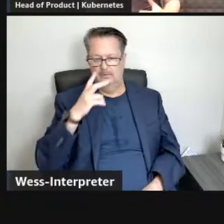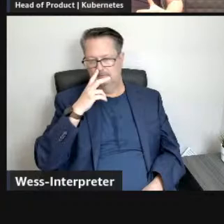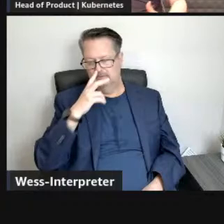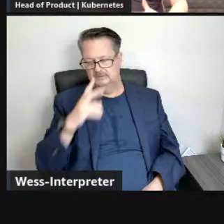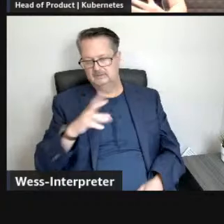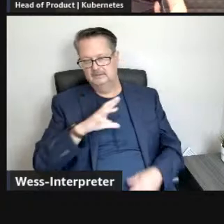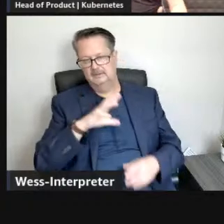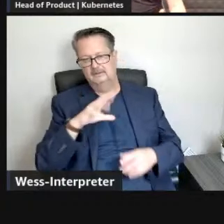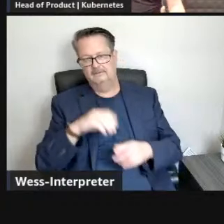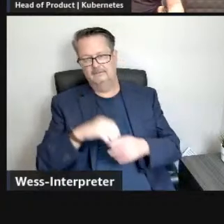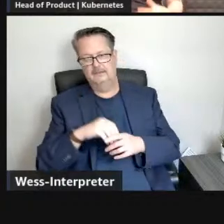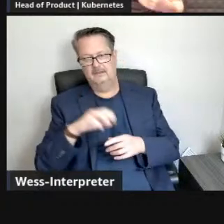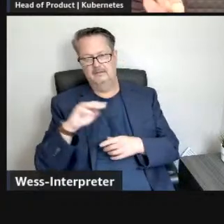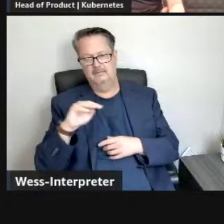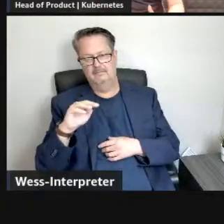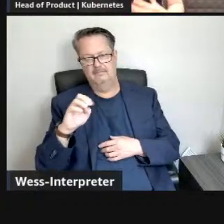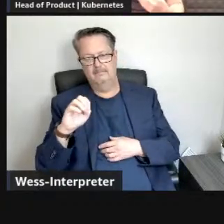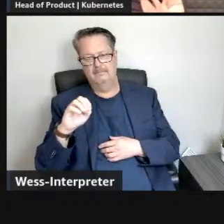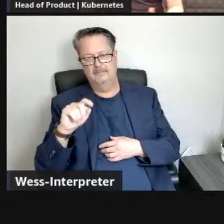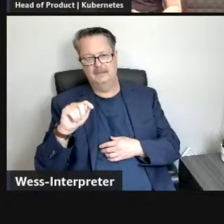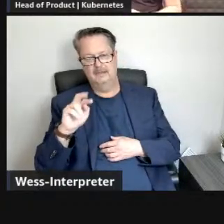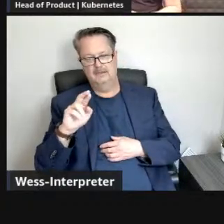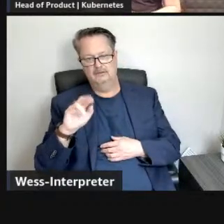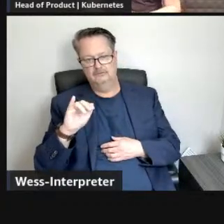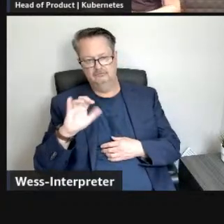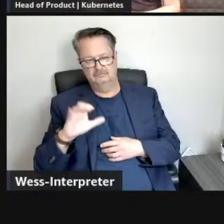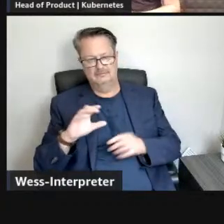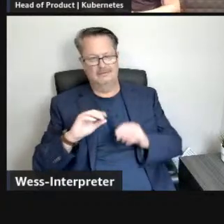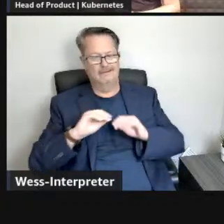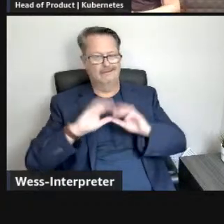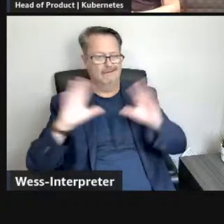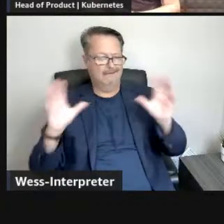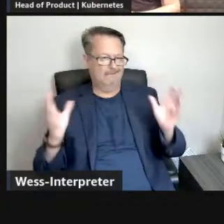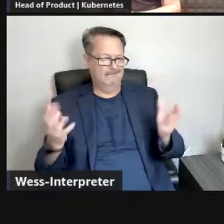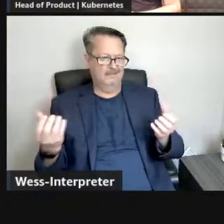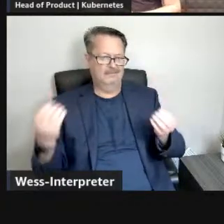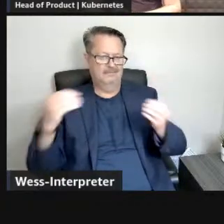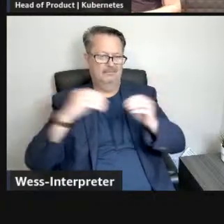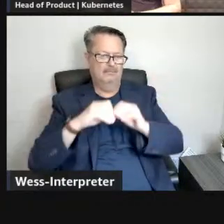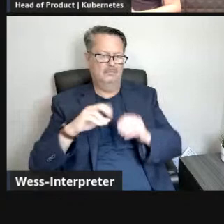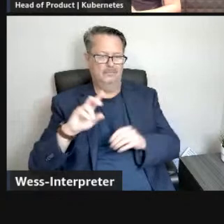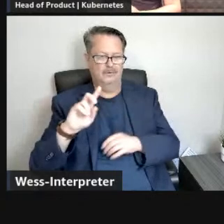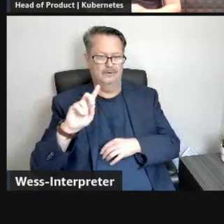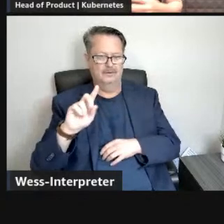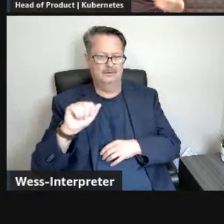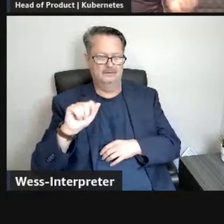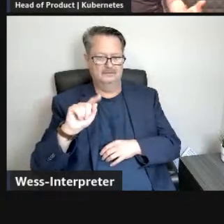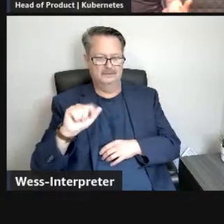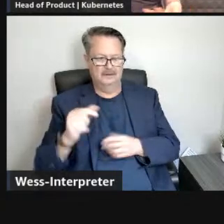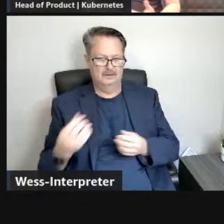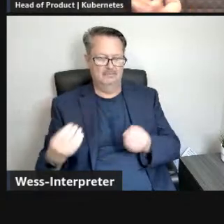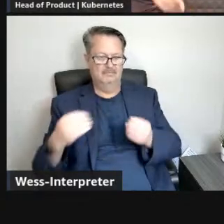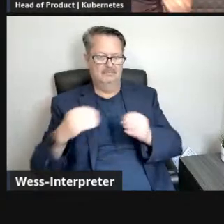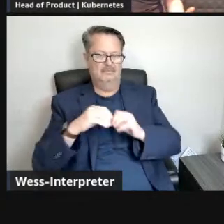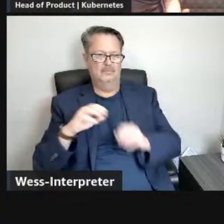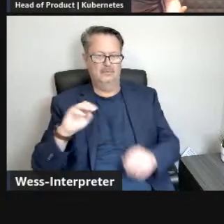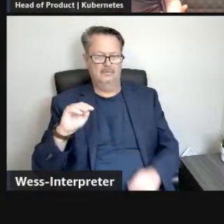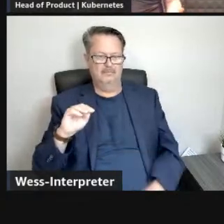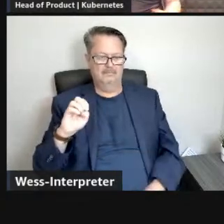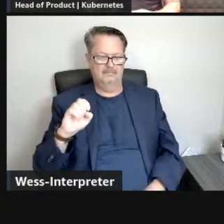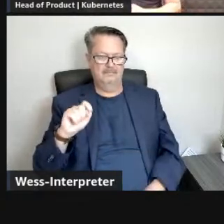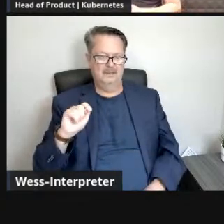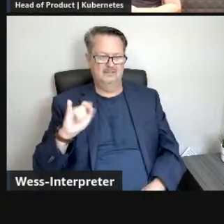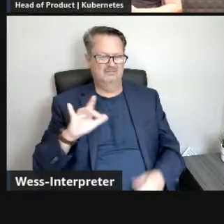we're working to add even more data, more metrics into the console as well. And it also allows you to connect